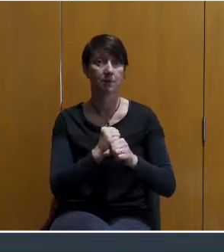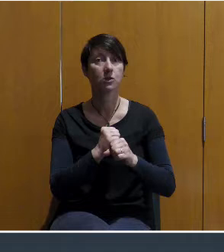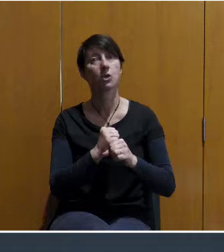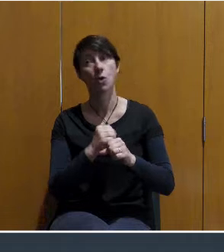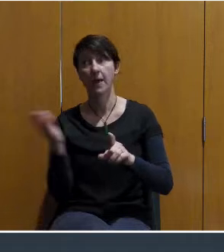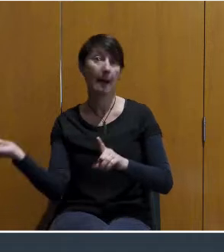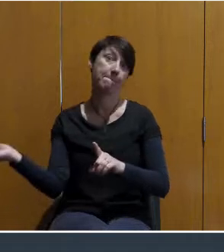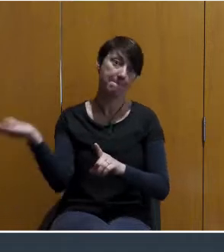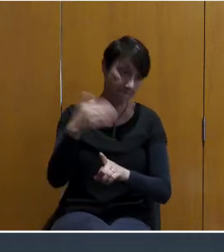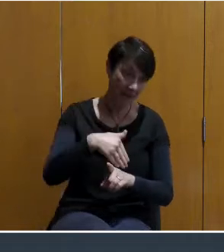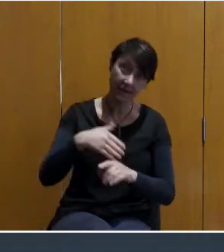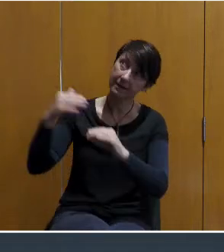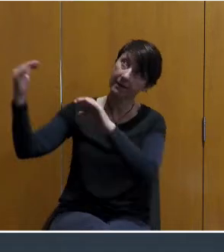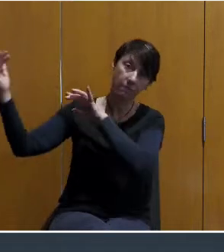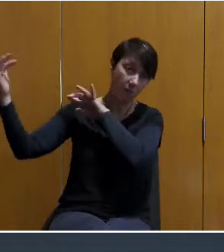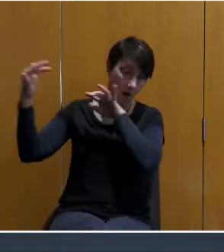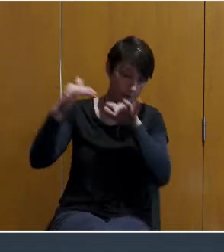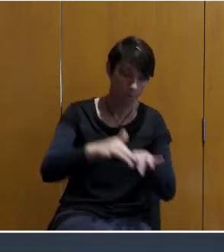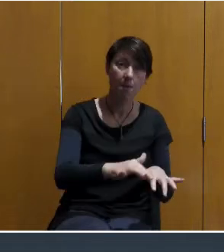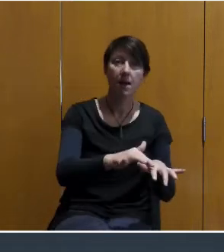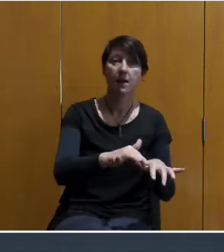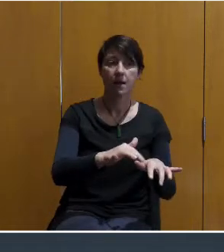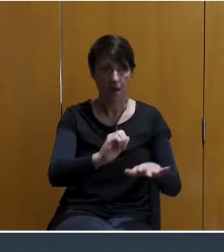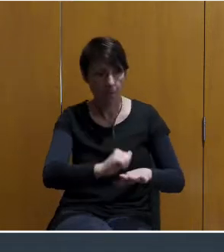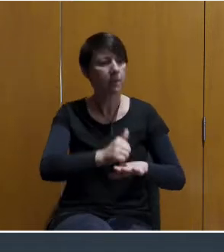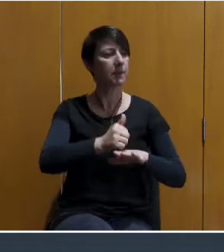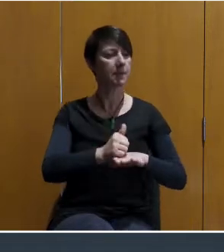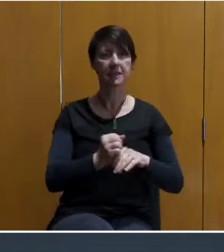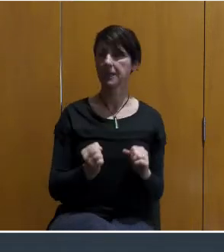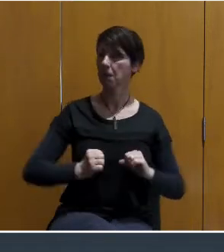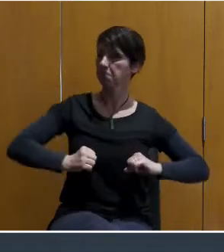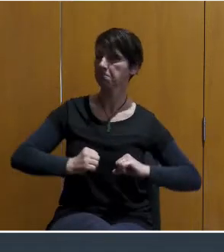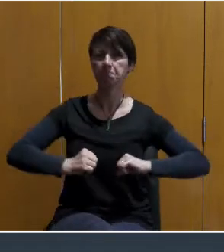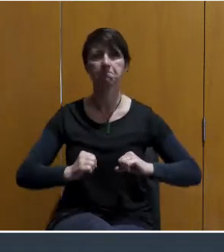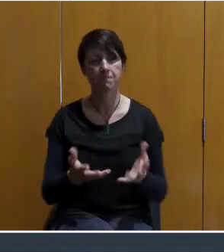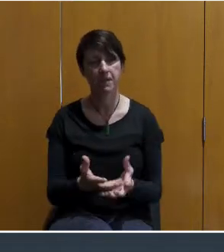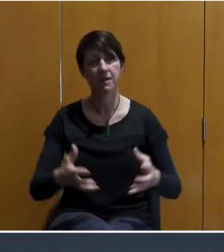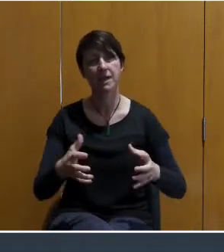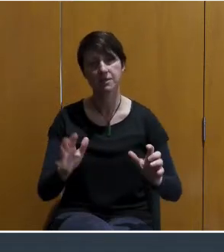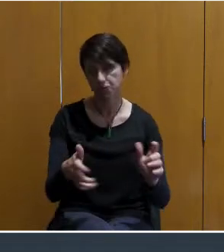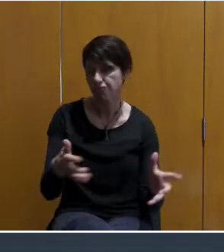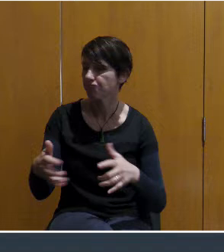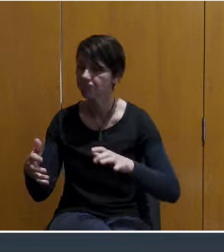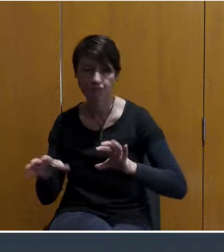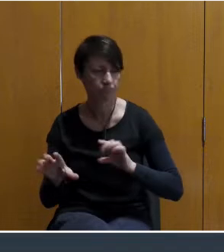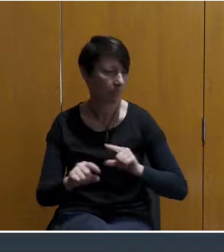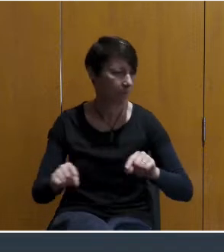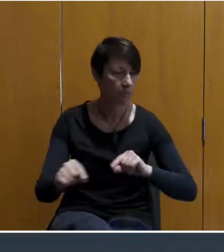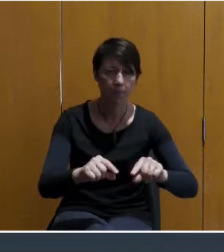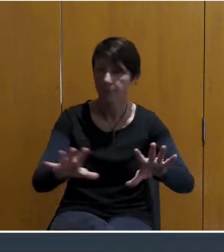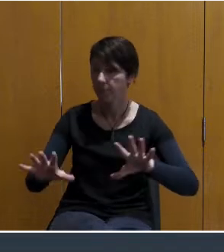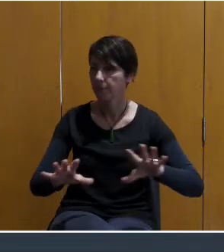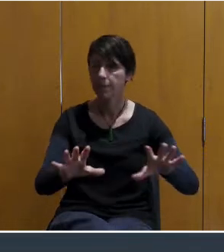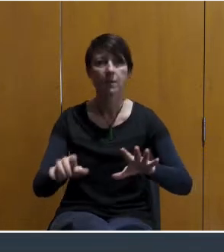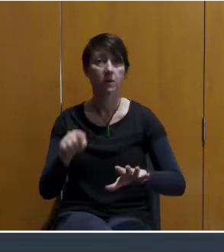they're setting up. You know, they're doing getting ready, preparing for nesting. So that is not normally a problem.